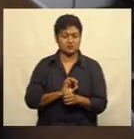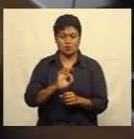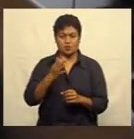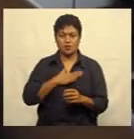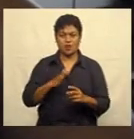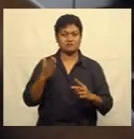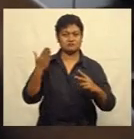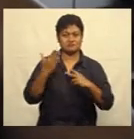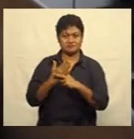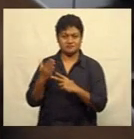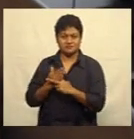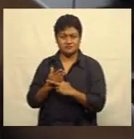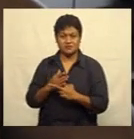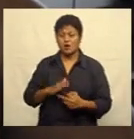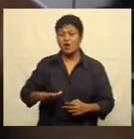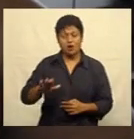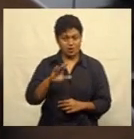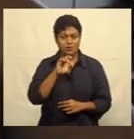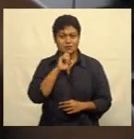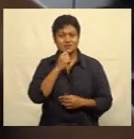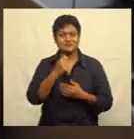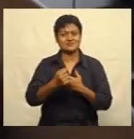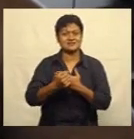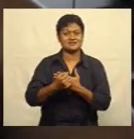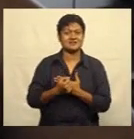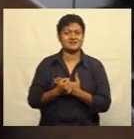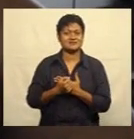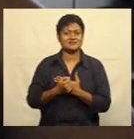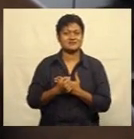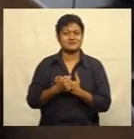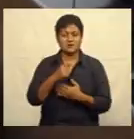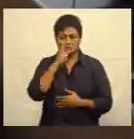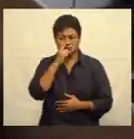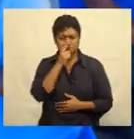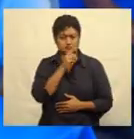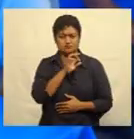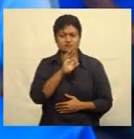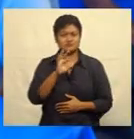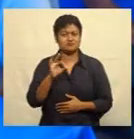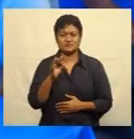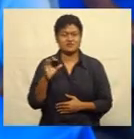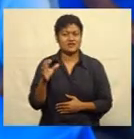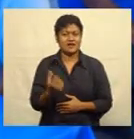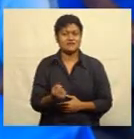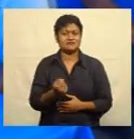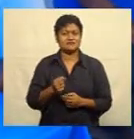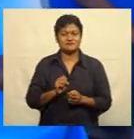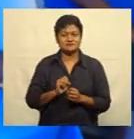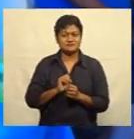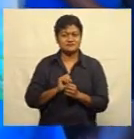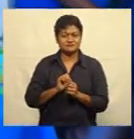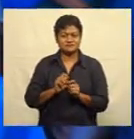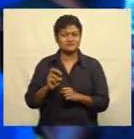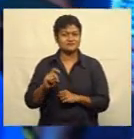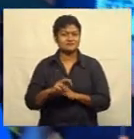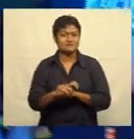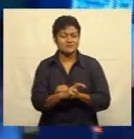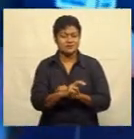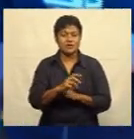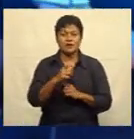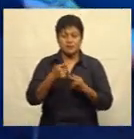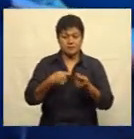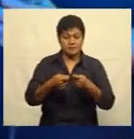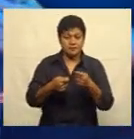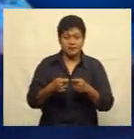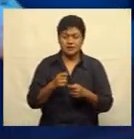will be safe and people won't get the virus. Market vendors have quickly adhered to the